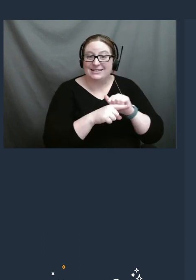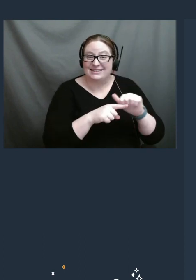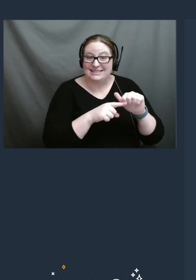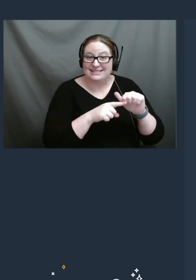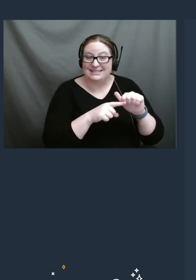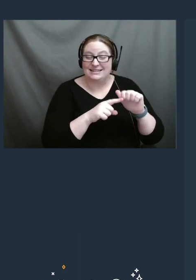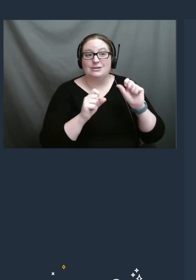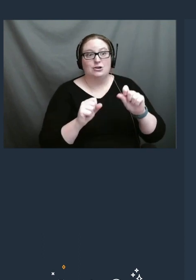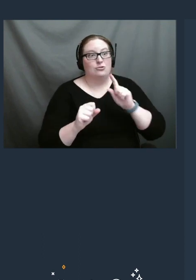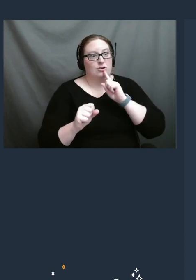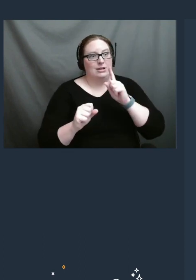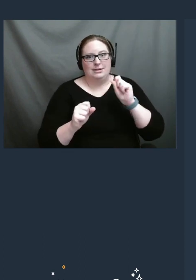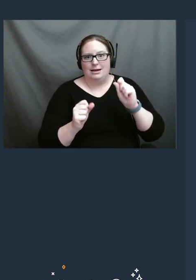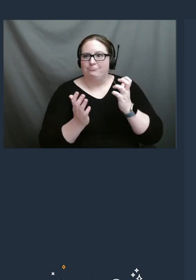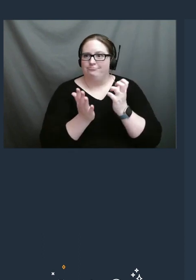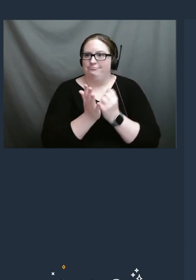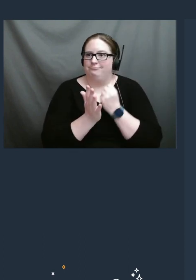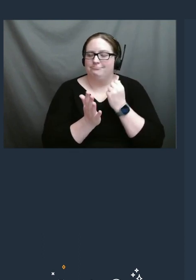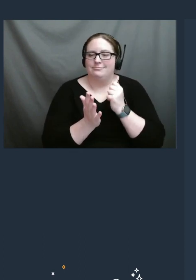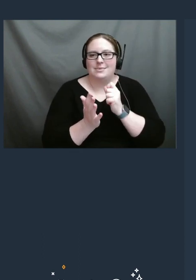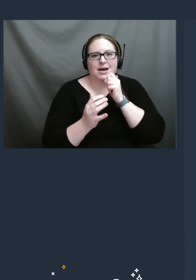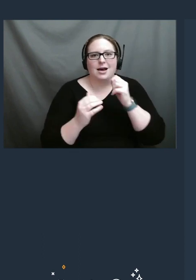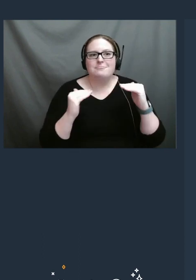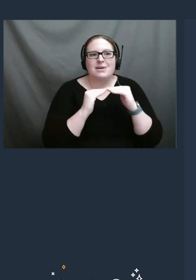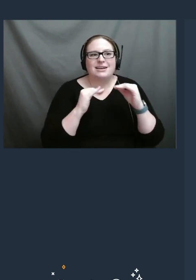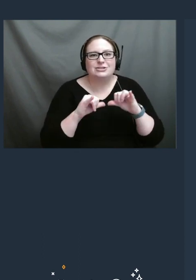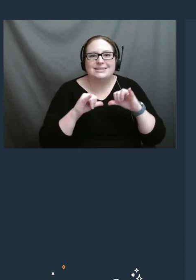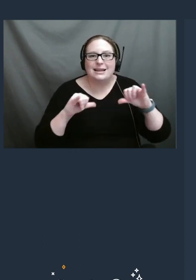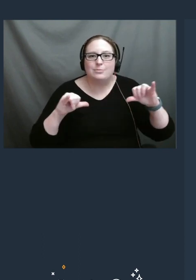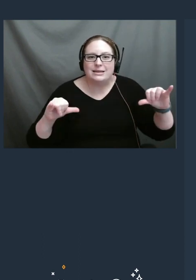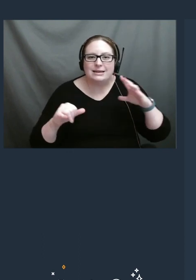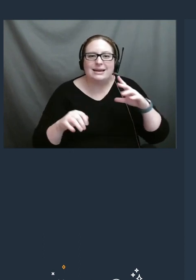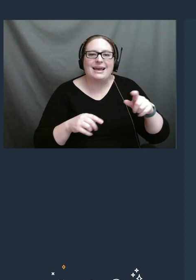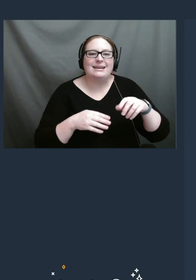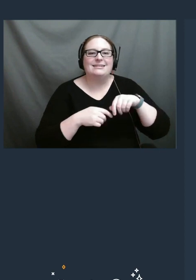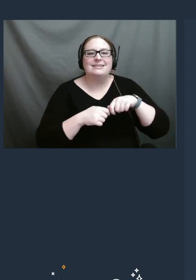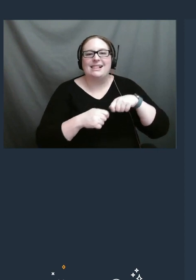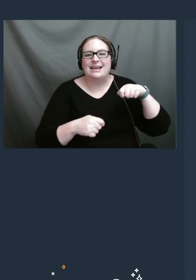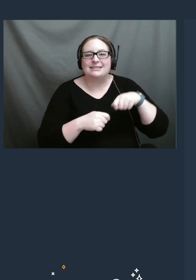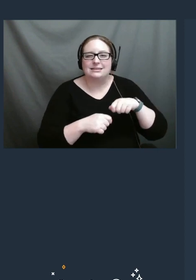advantage of S3's unmatched scalability and elastic throughput.